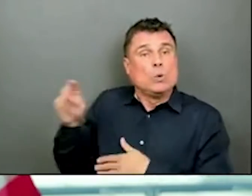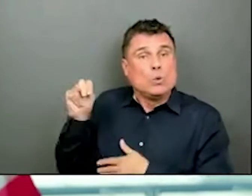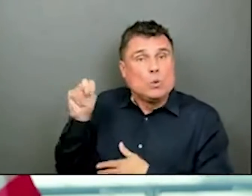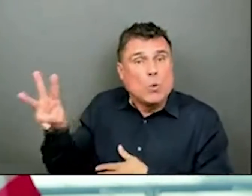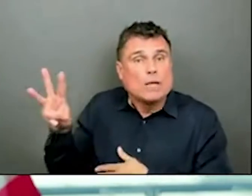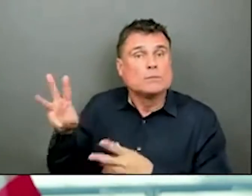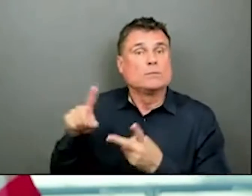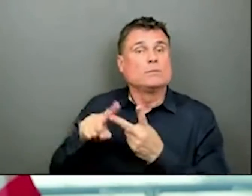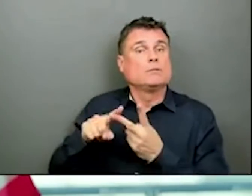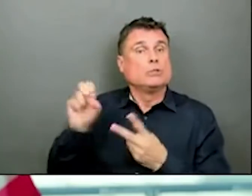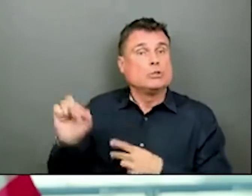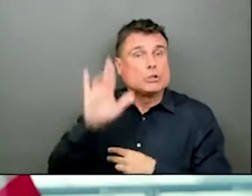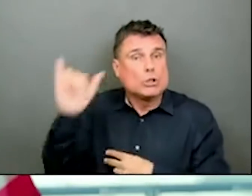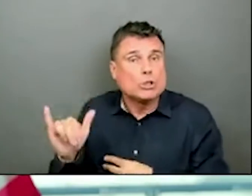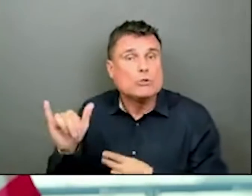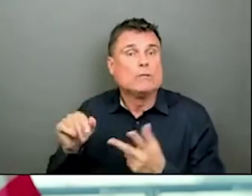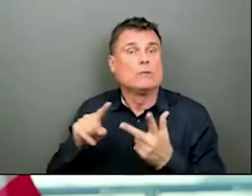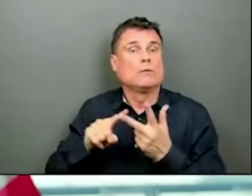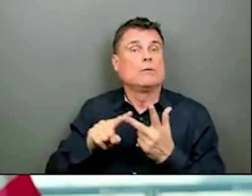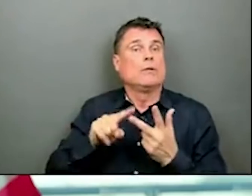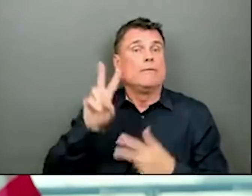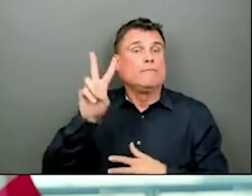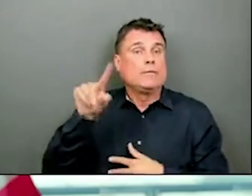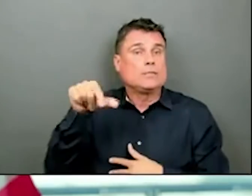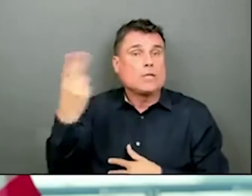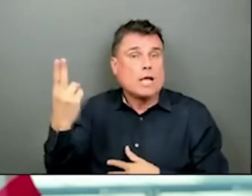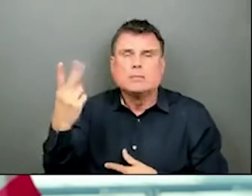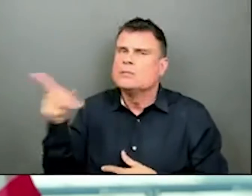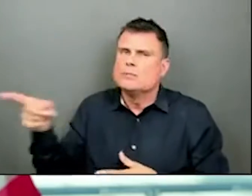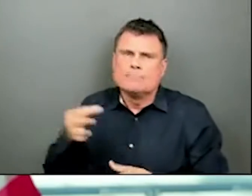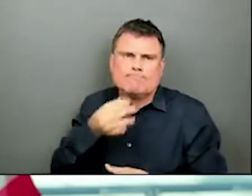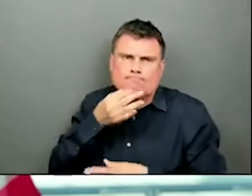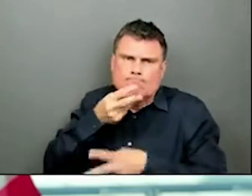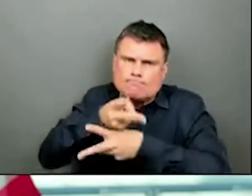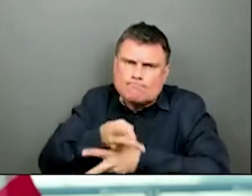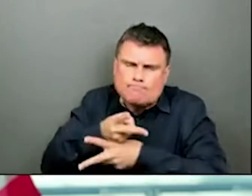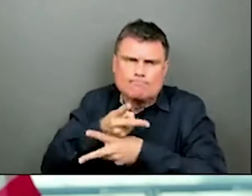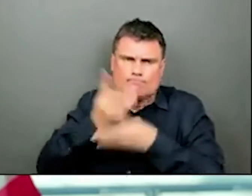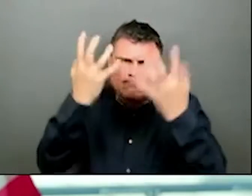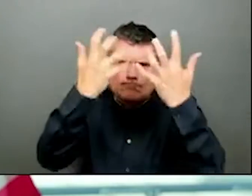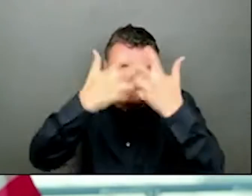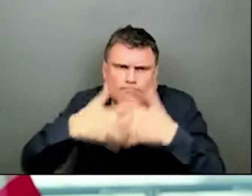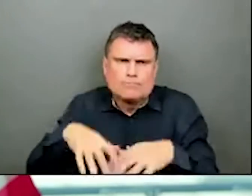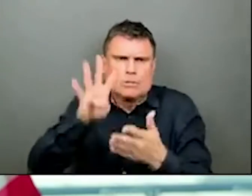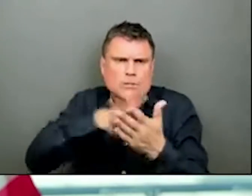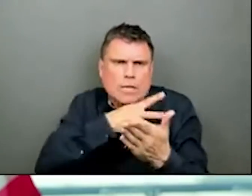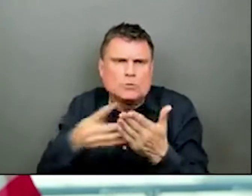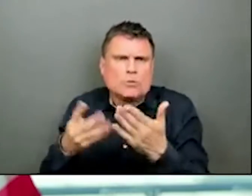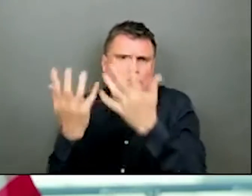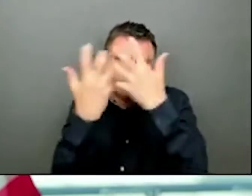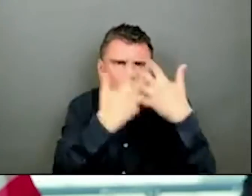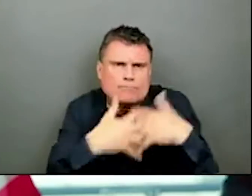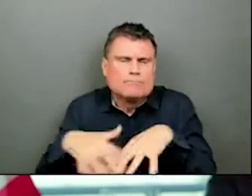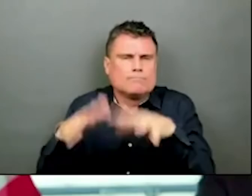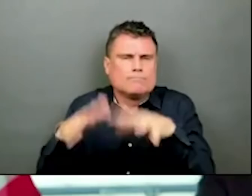VGH are doing on a daily basis. So those are things that we are working on together.